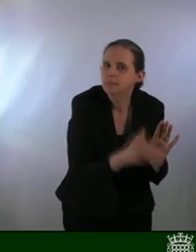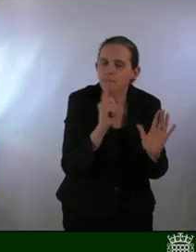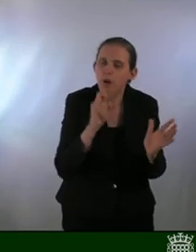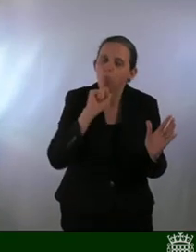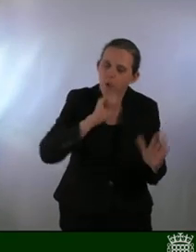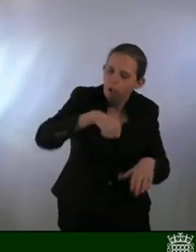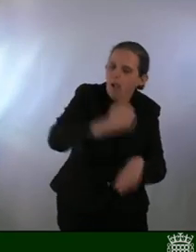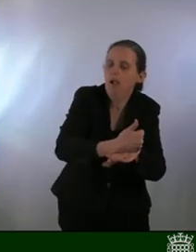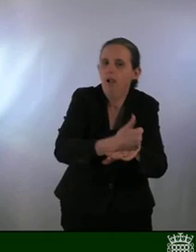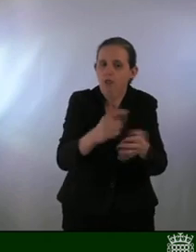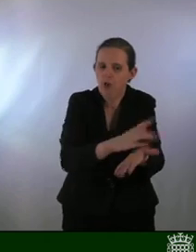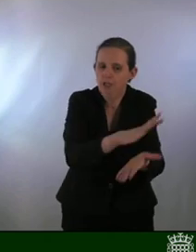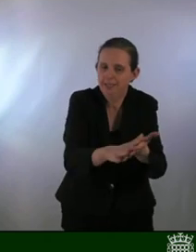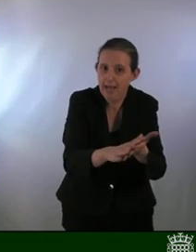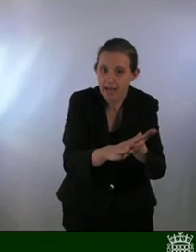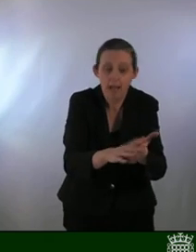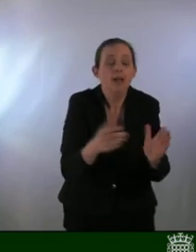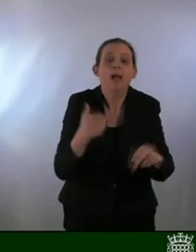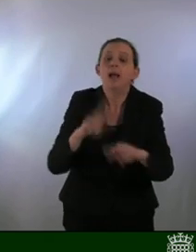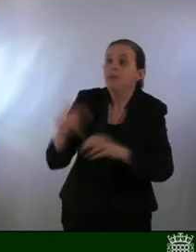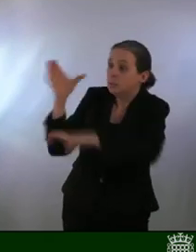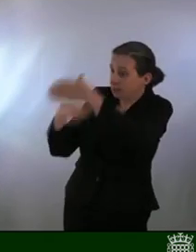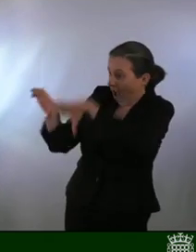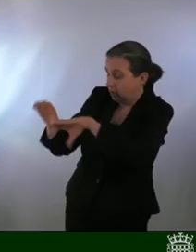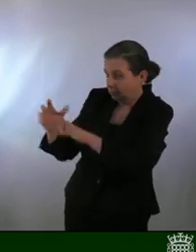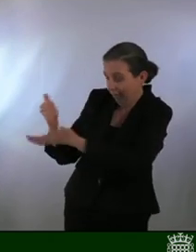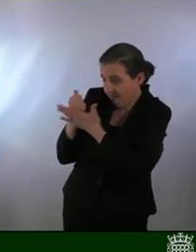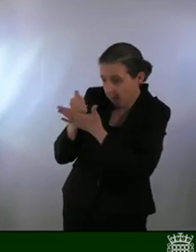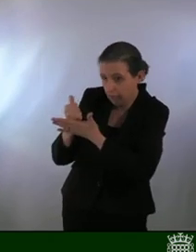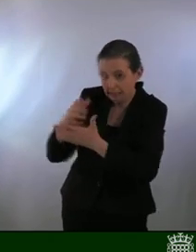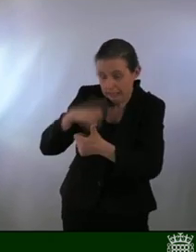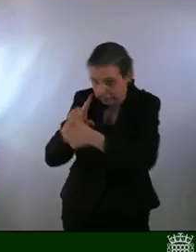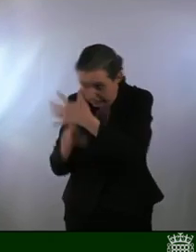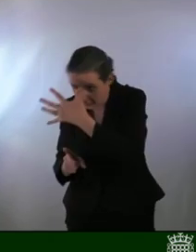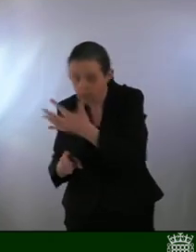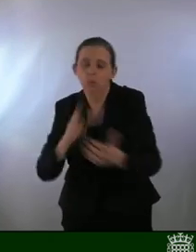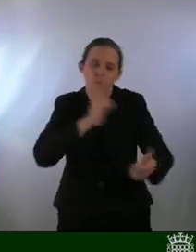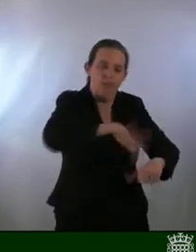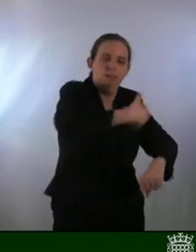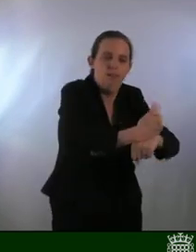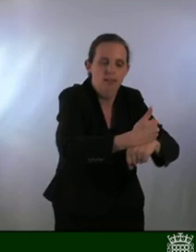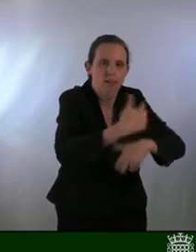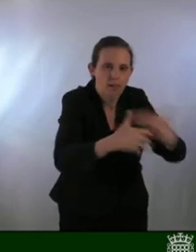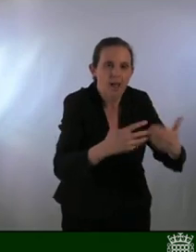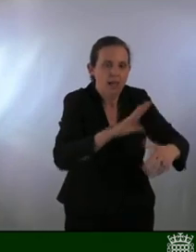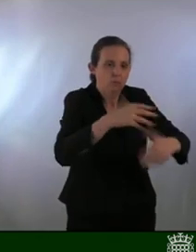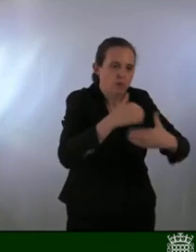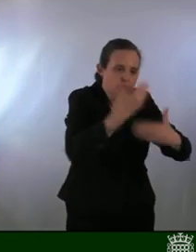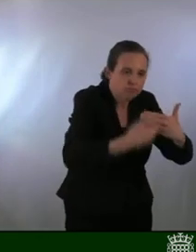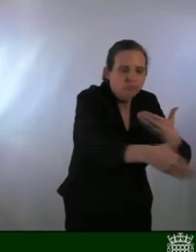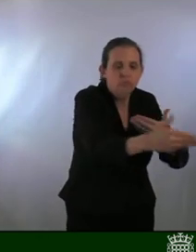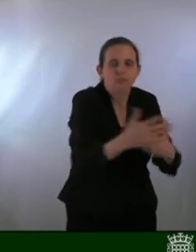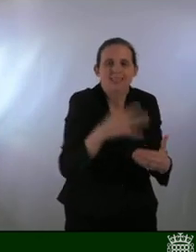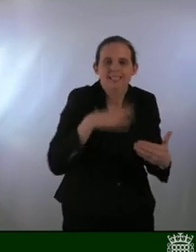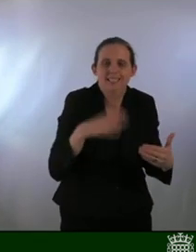be activated on the basis of scientific advice and will only be in place for as long as clinically necessary. Finally,